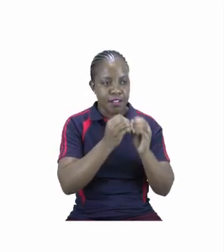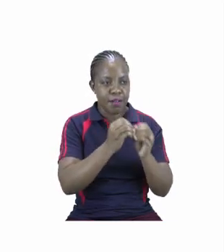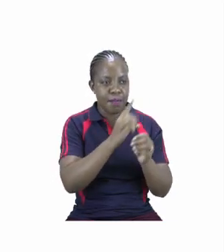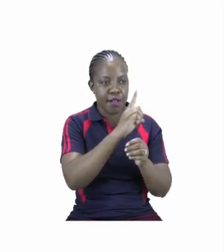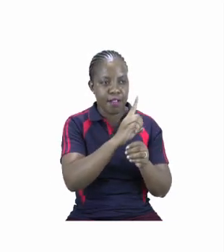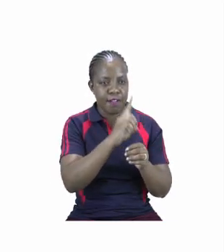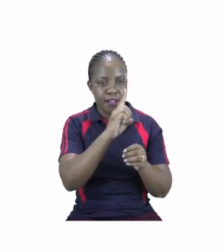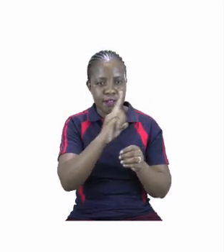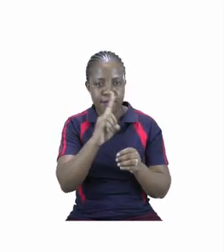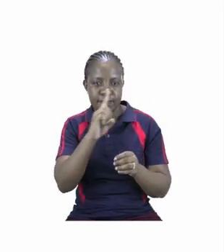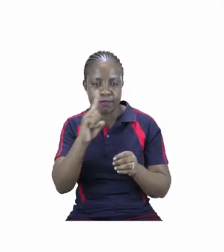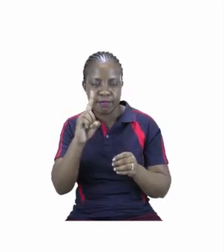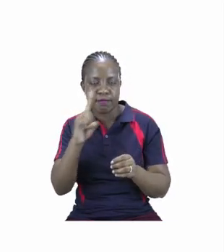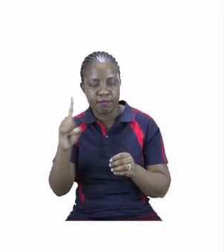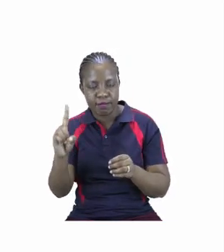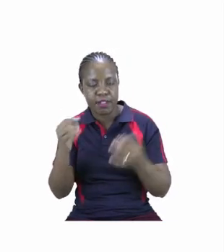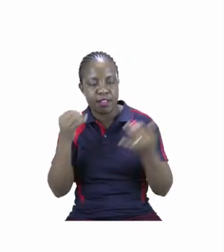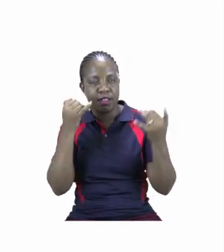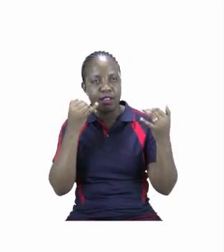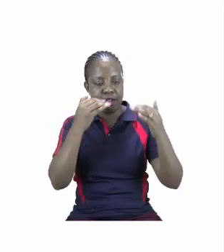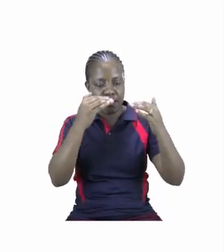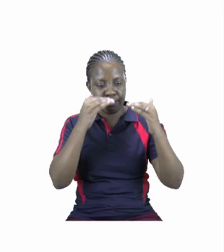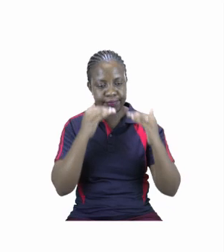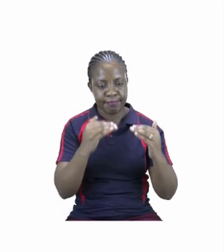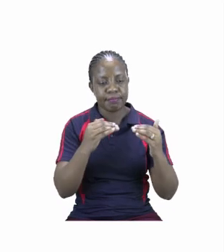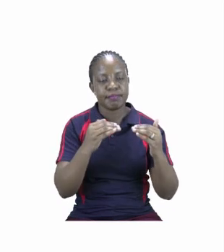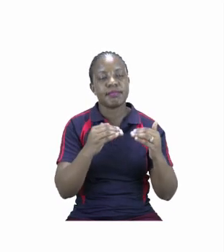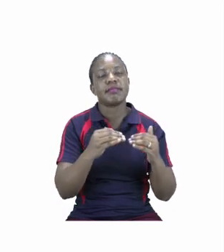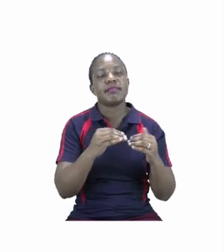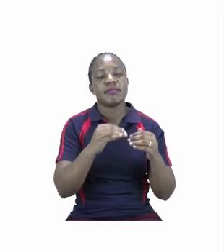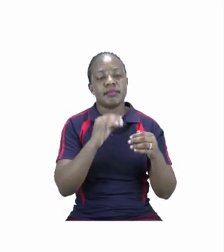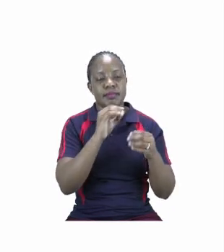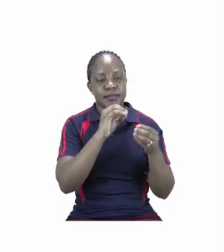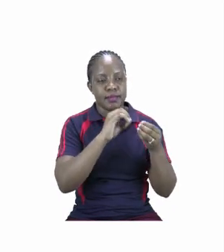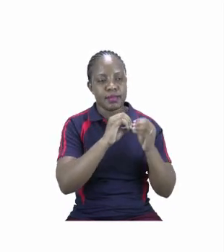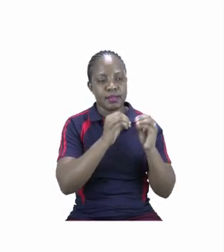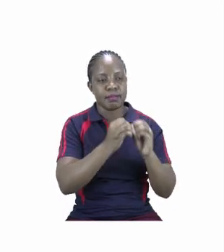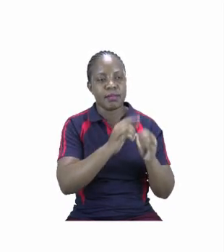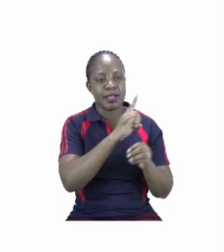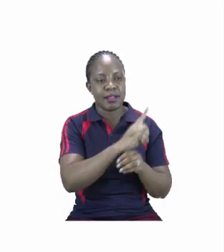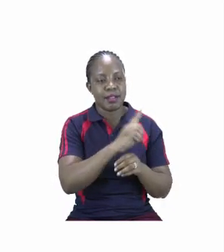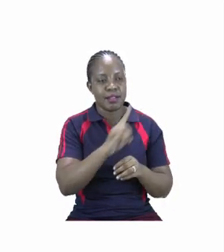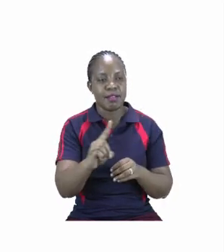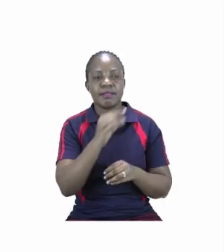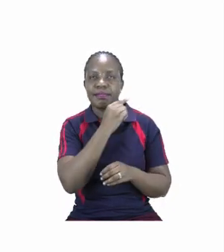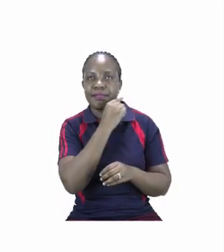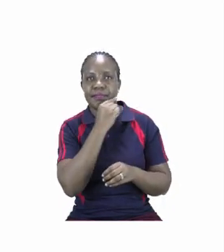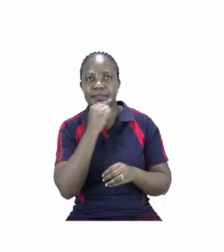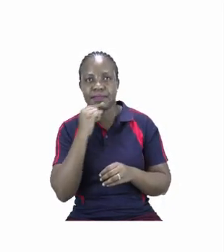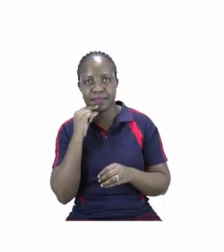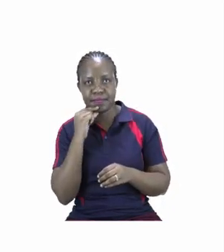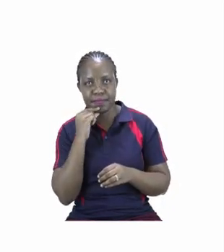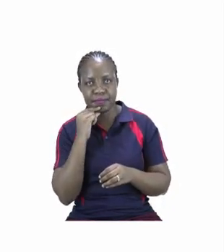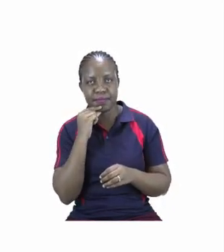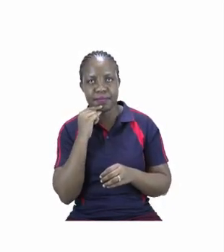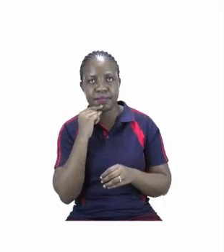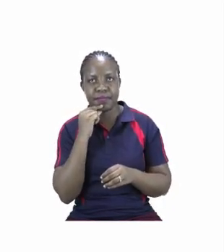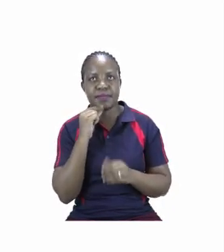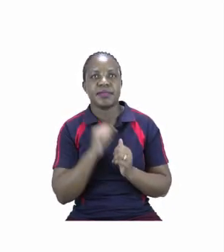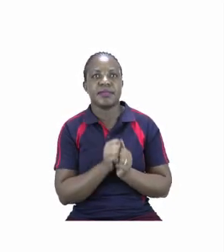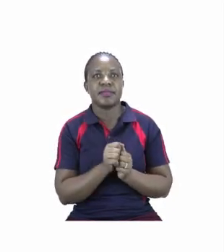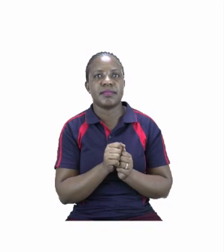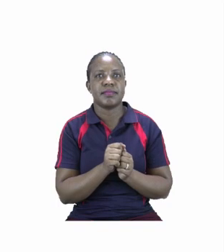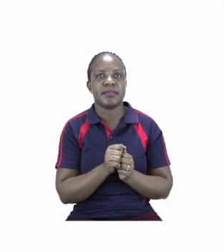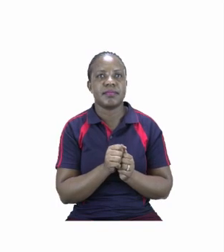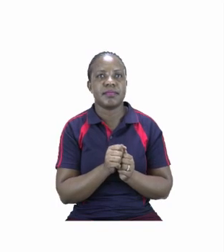good. And after that, we have some stars. And it's asking you to